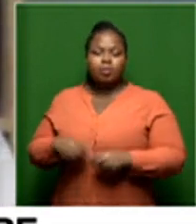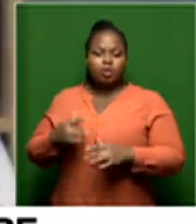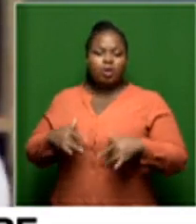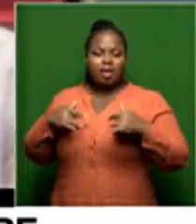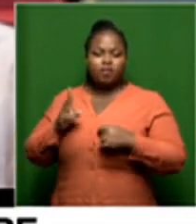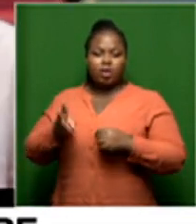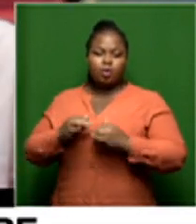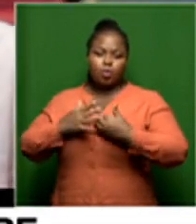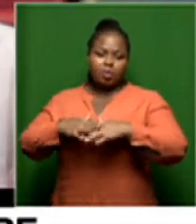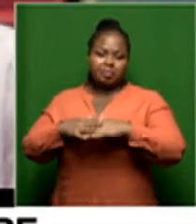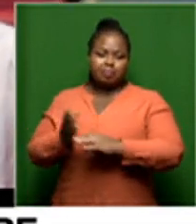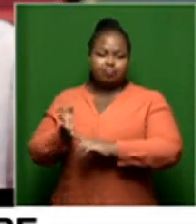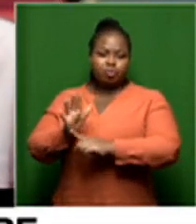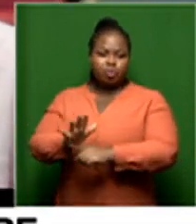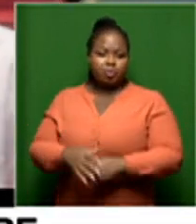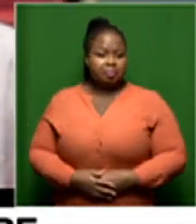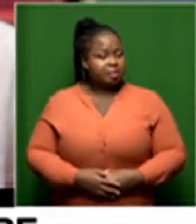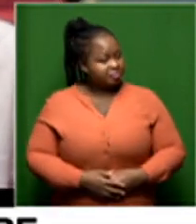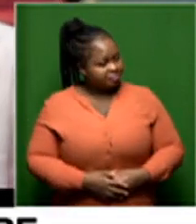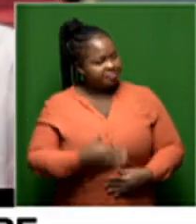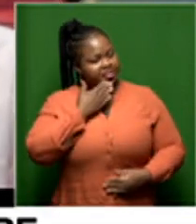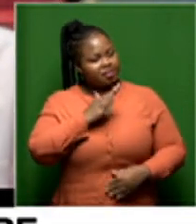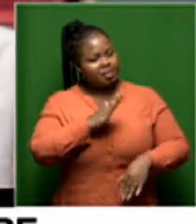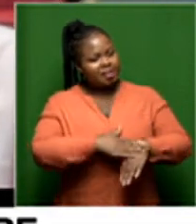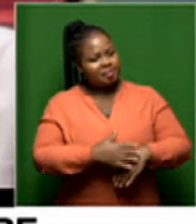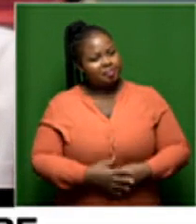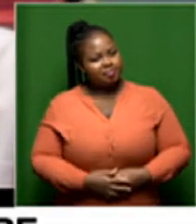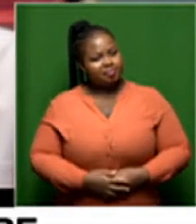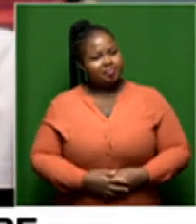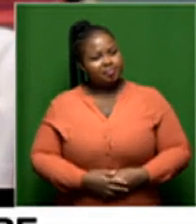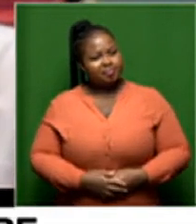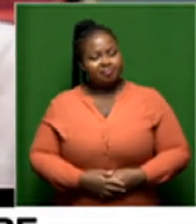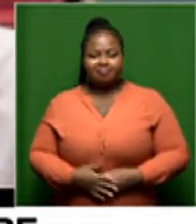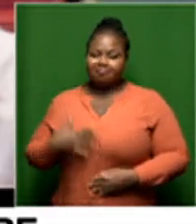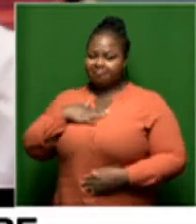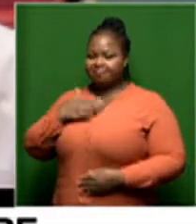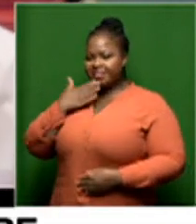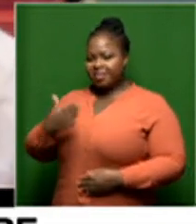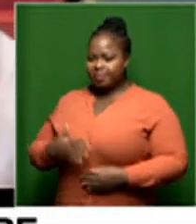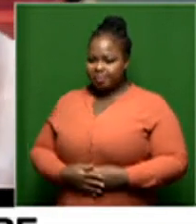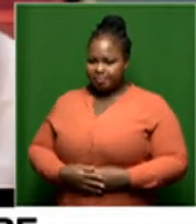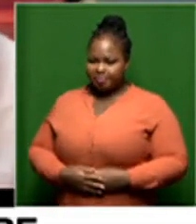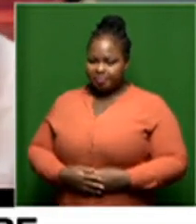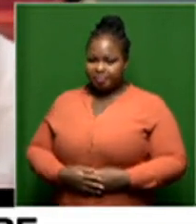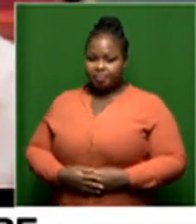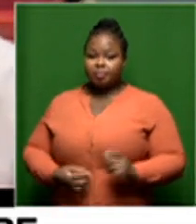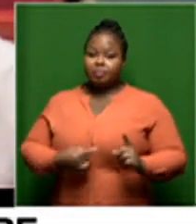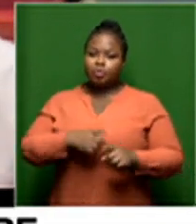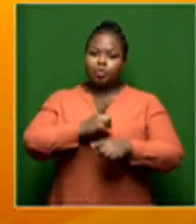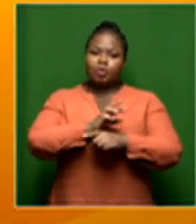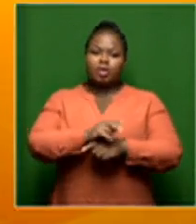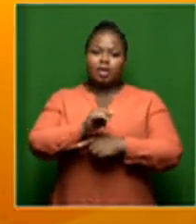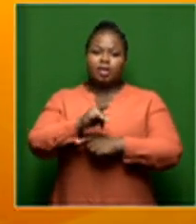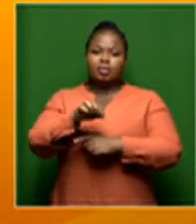website. Great chatting to you, Dr. Meredith. We appreciate your time. Pleasure. Thank you for having me. That is Dr.